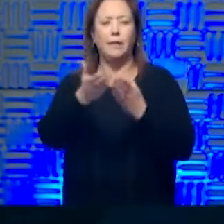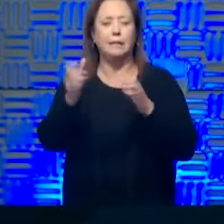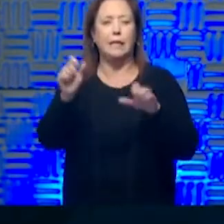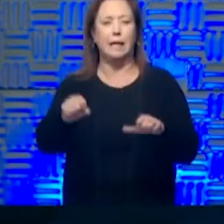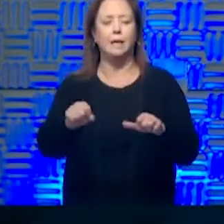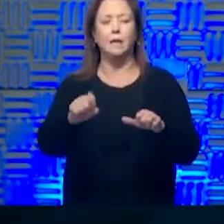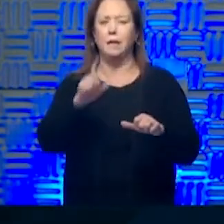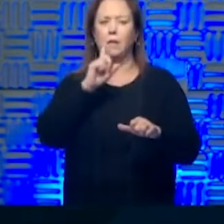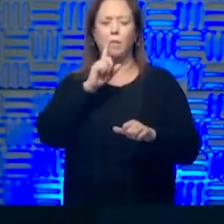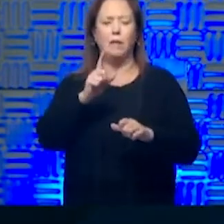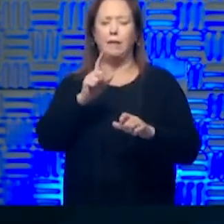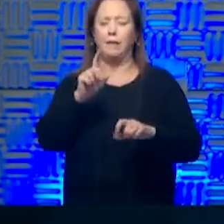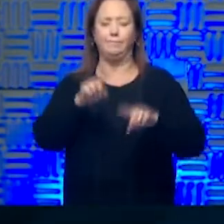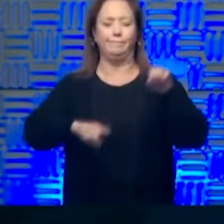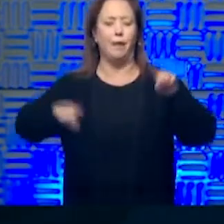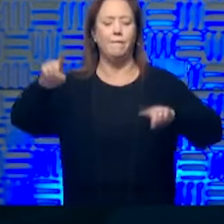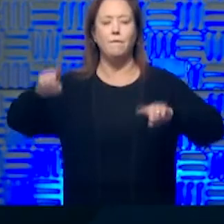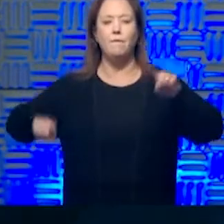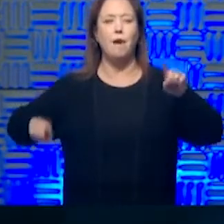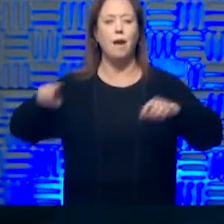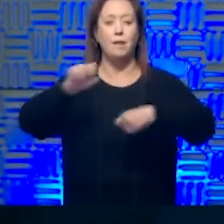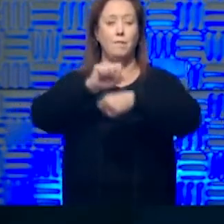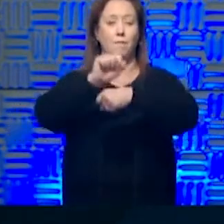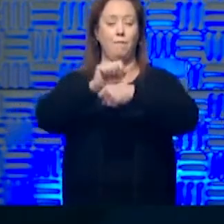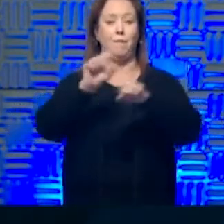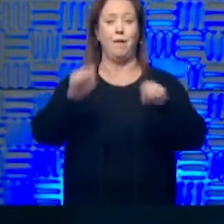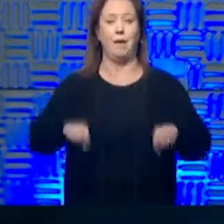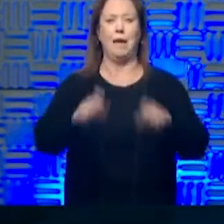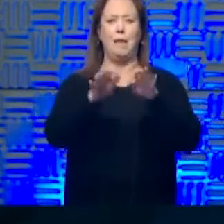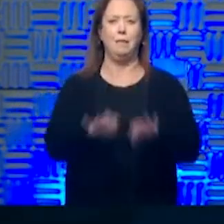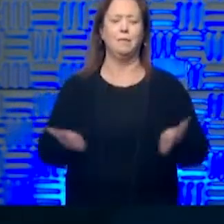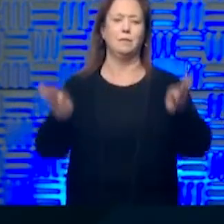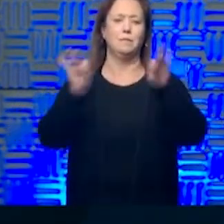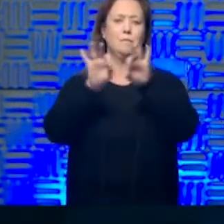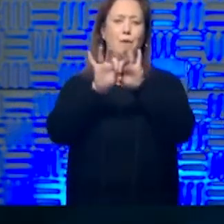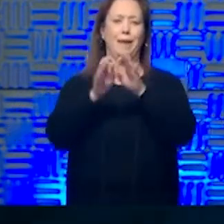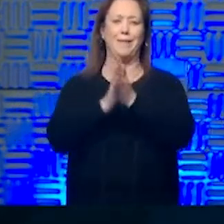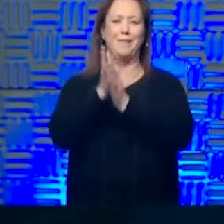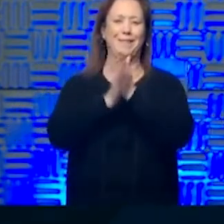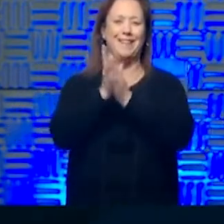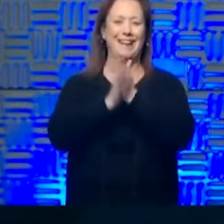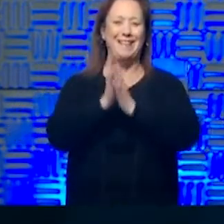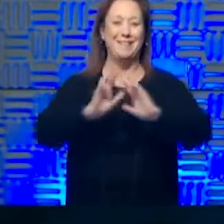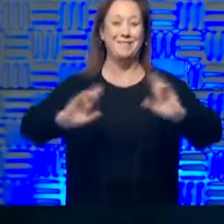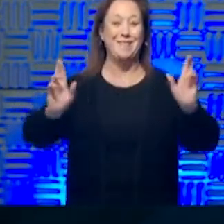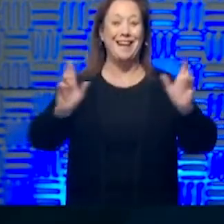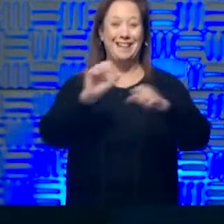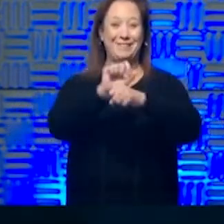of a jack of all trades. And that's important, and they're energetic and they're rarer to